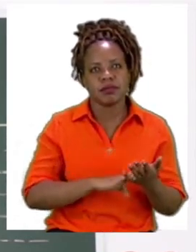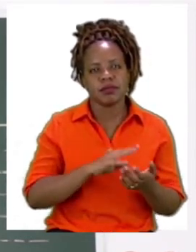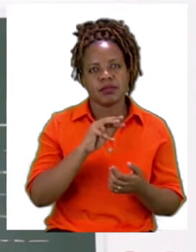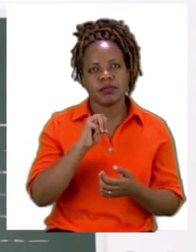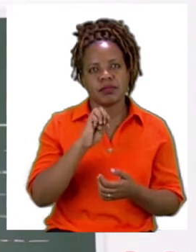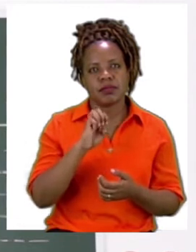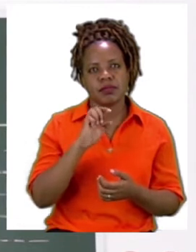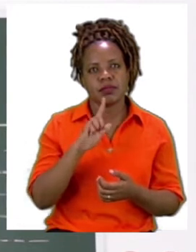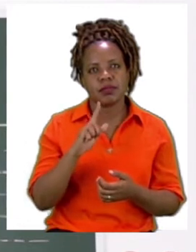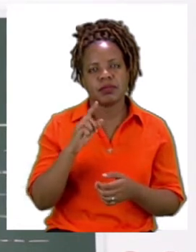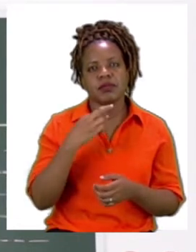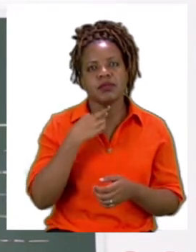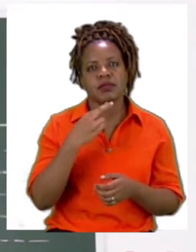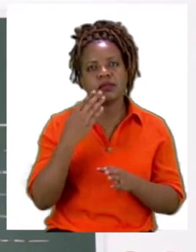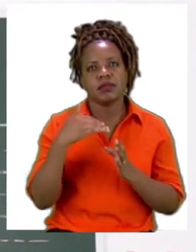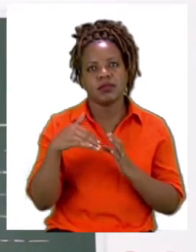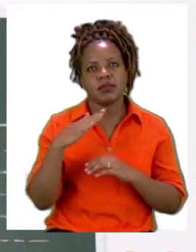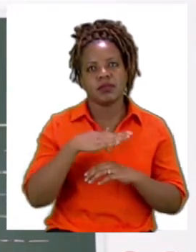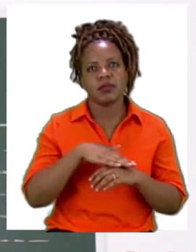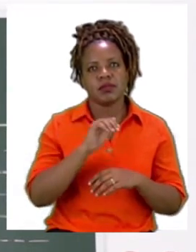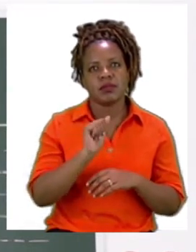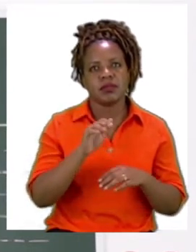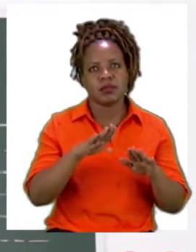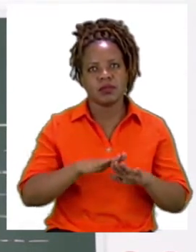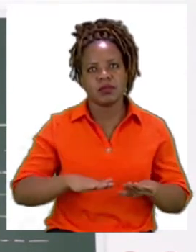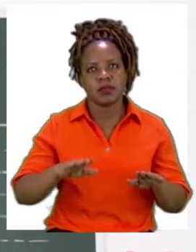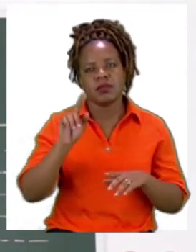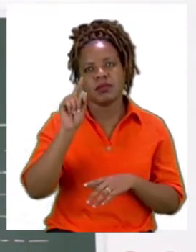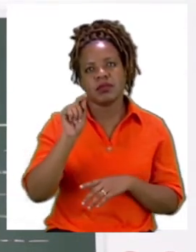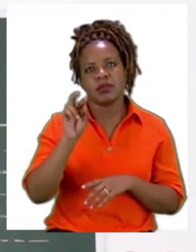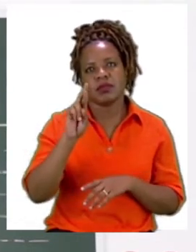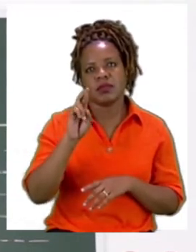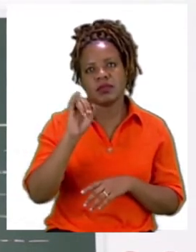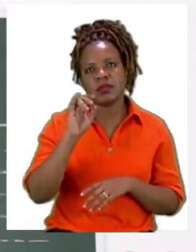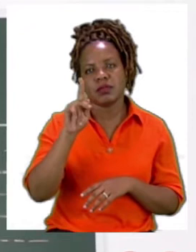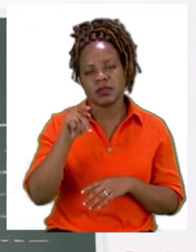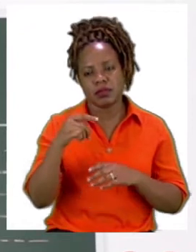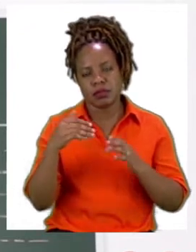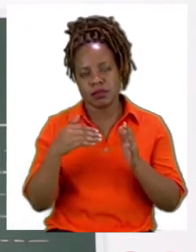Mel are going on a field trip. Full stop.